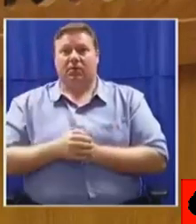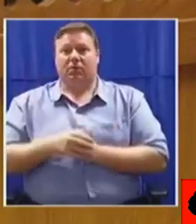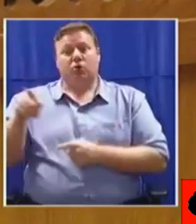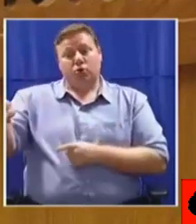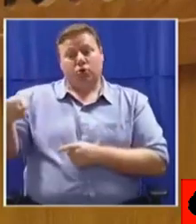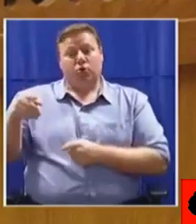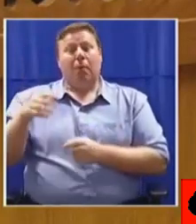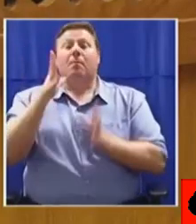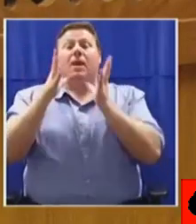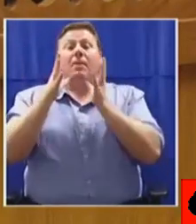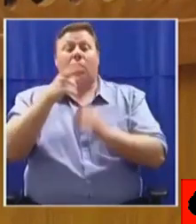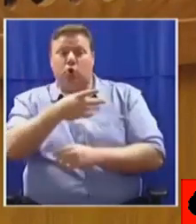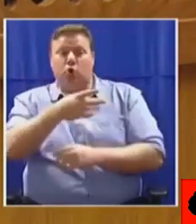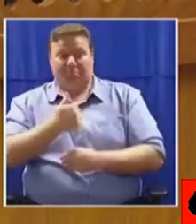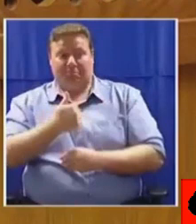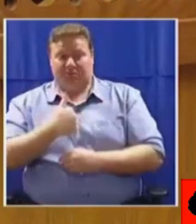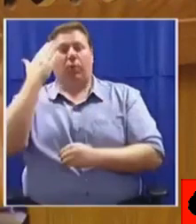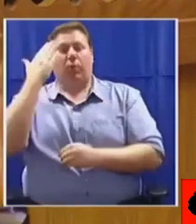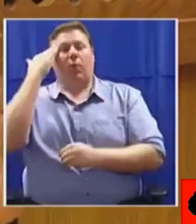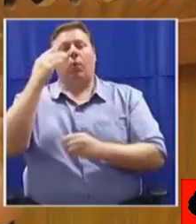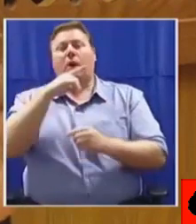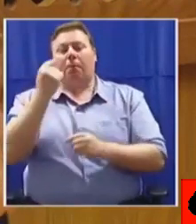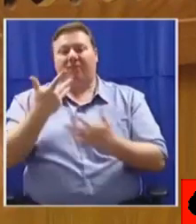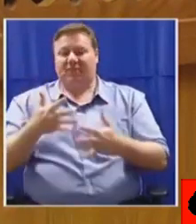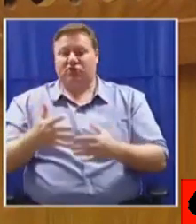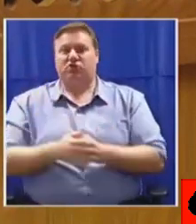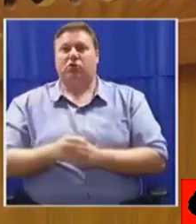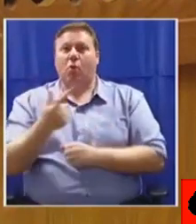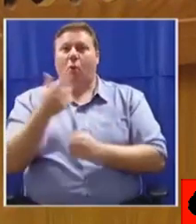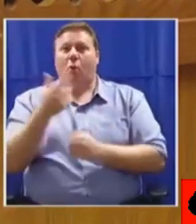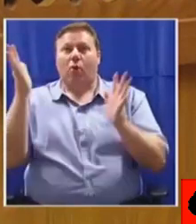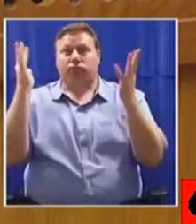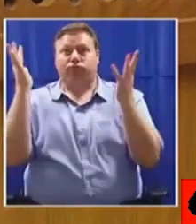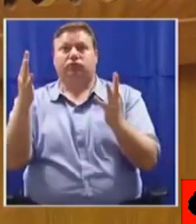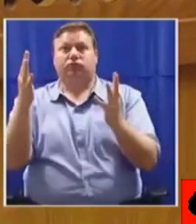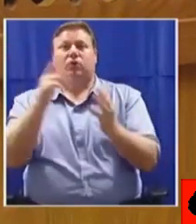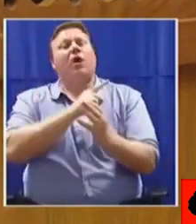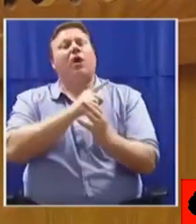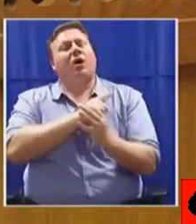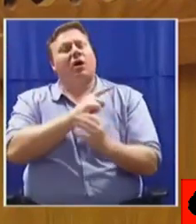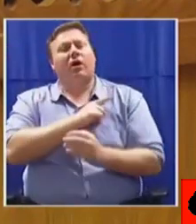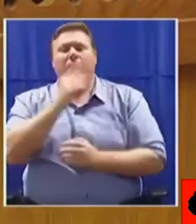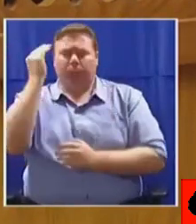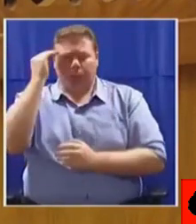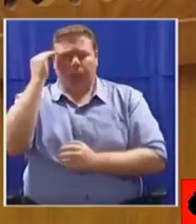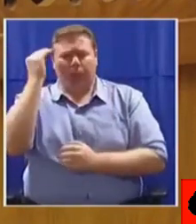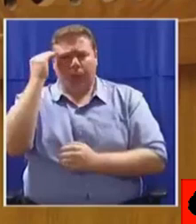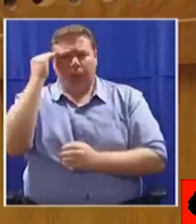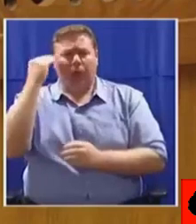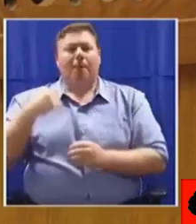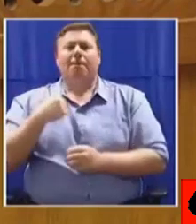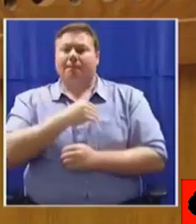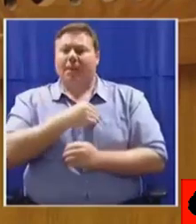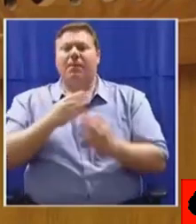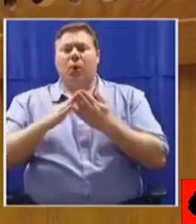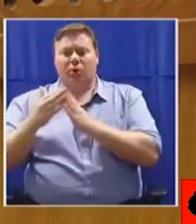name. And everybody applauded because they knew. Members of our community know